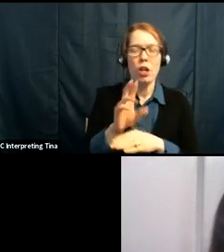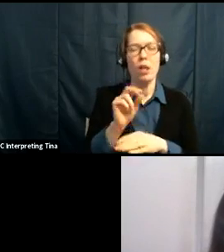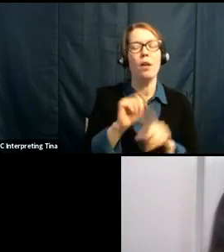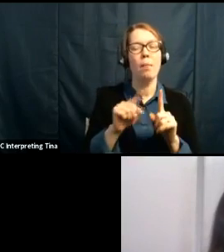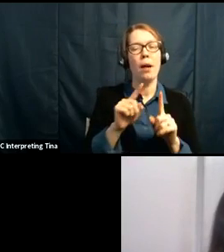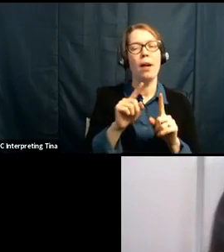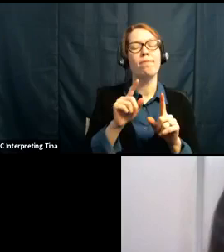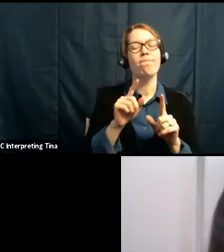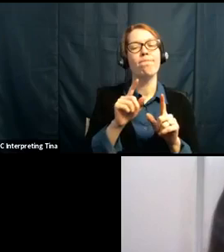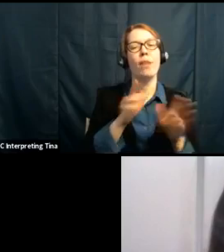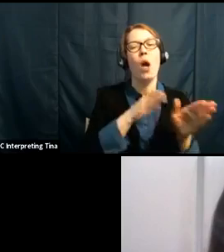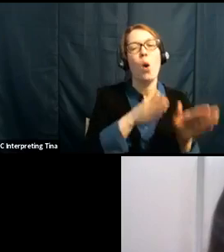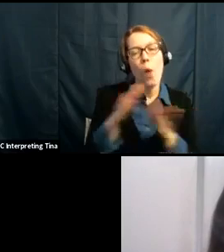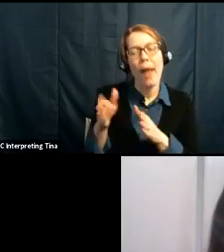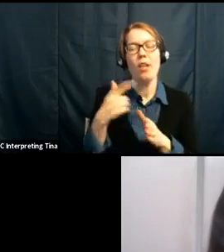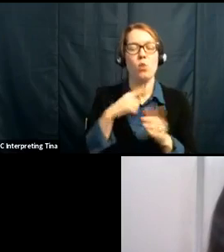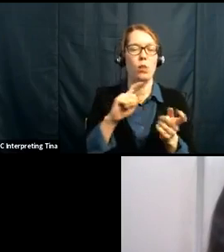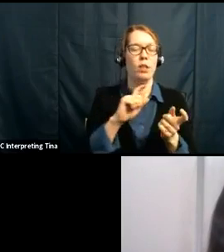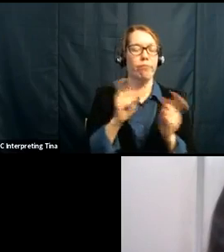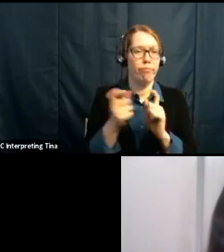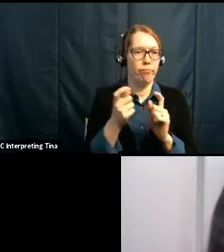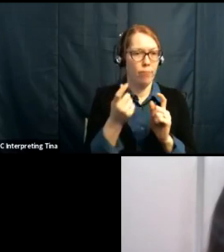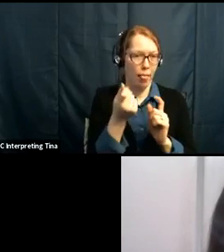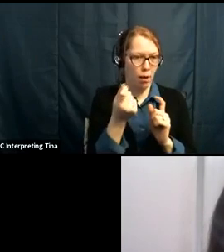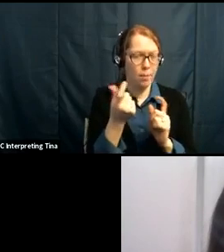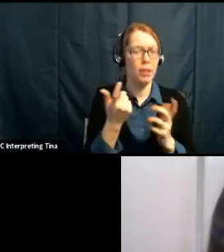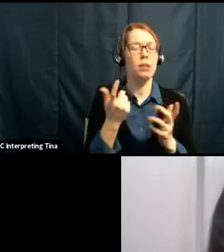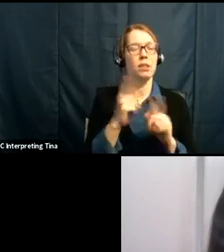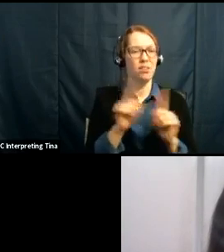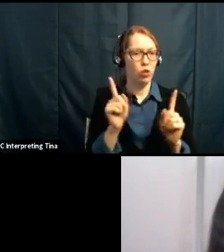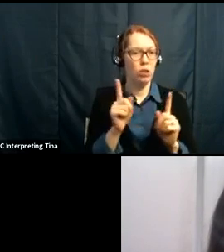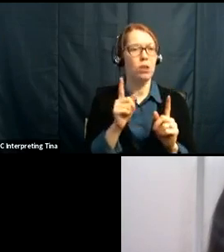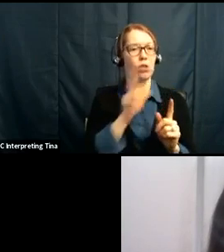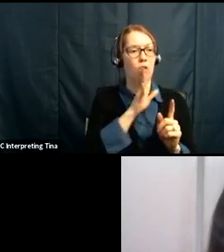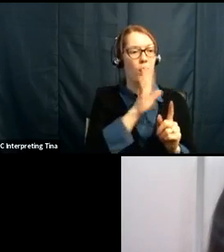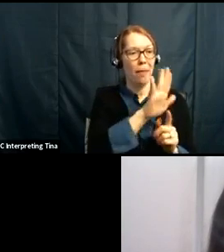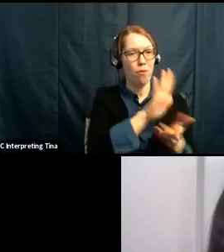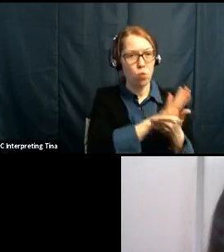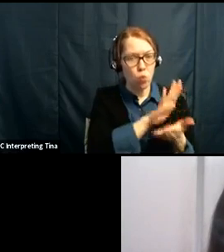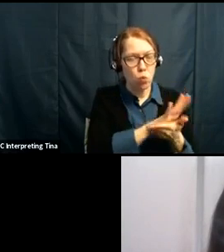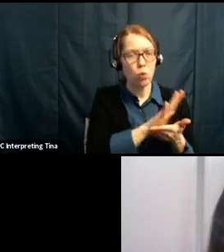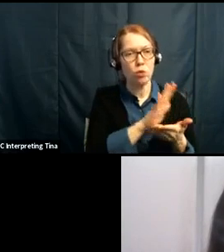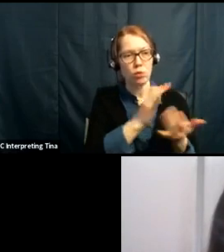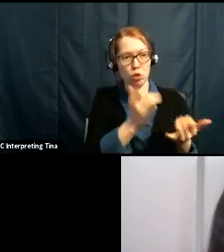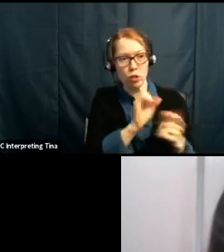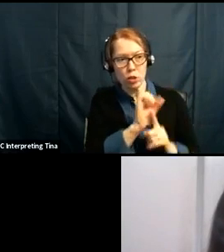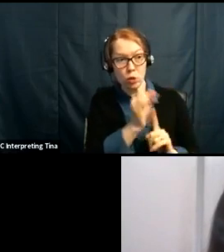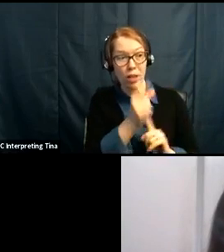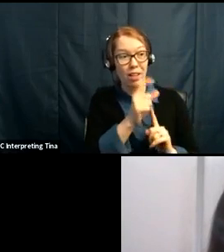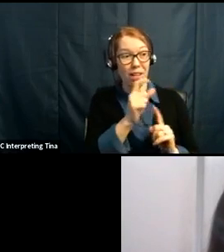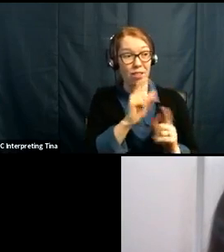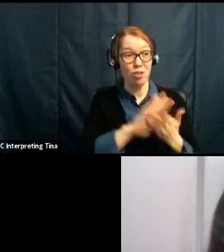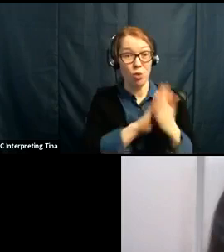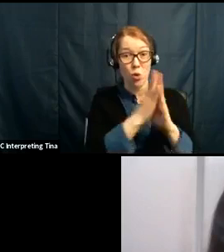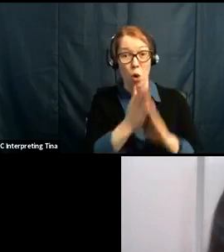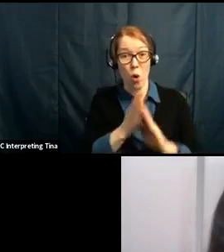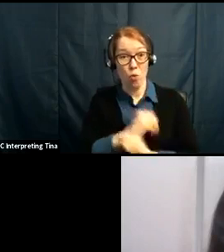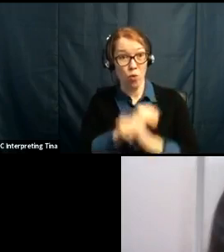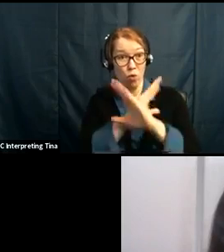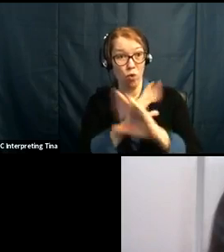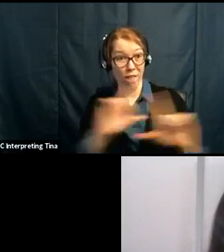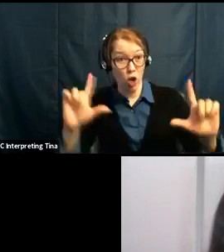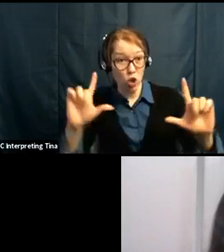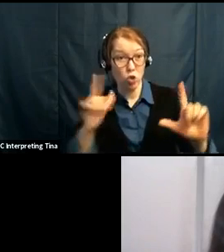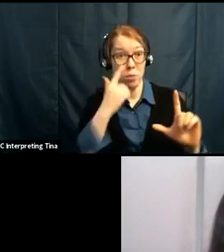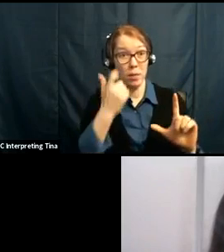differently. We've talked to the schools too, about their current conditions and, do they need to go virtual right now because we're